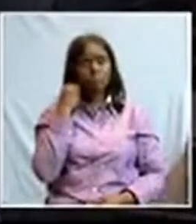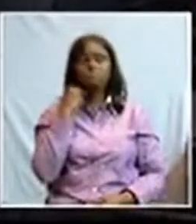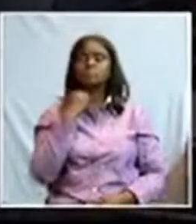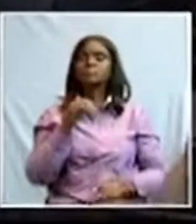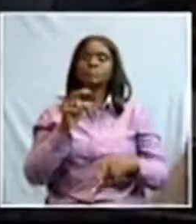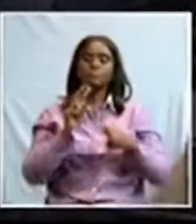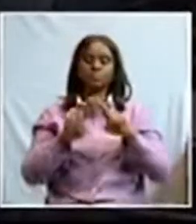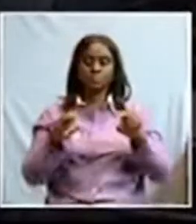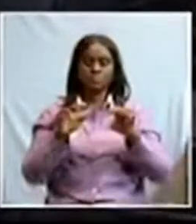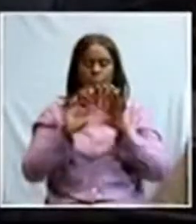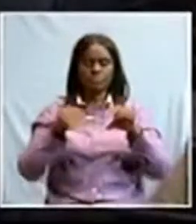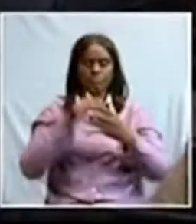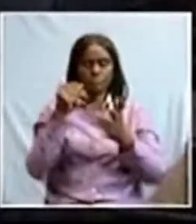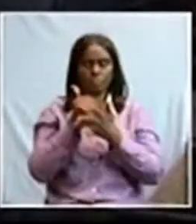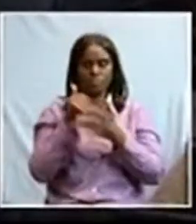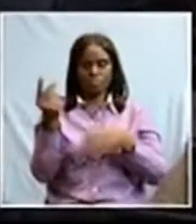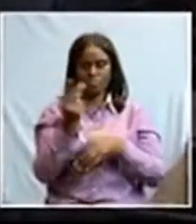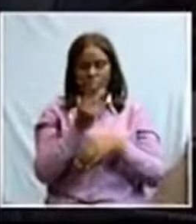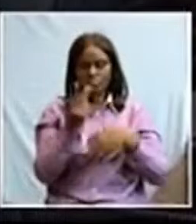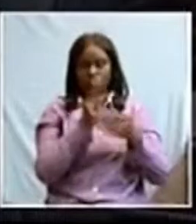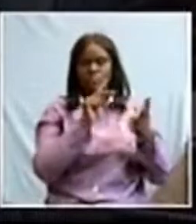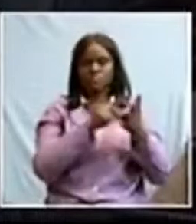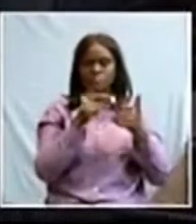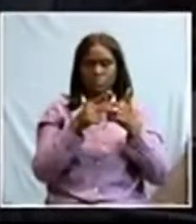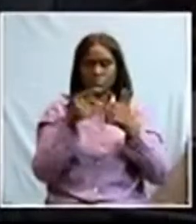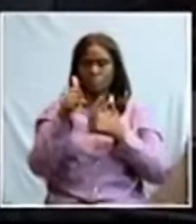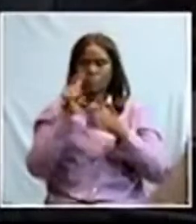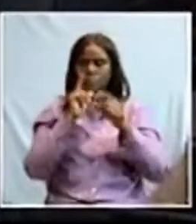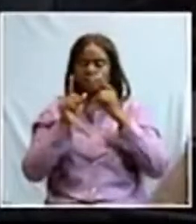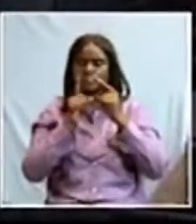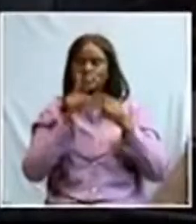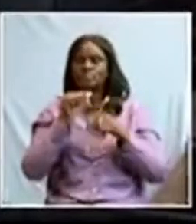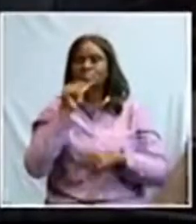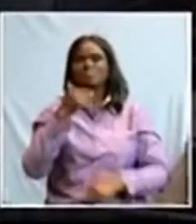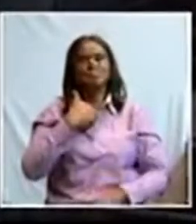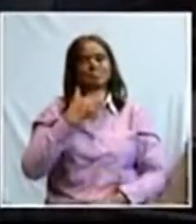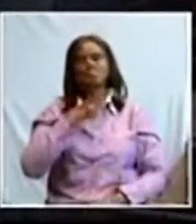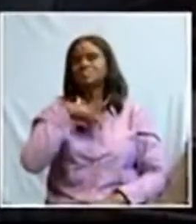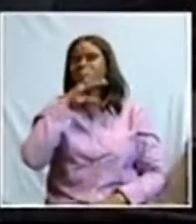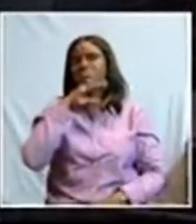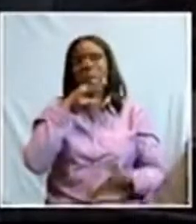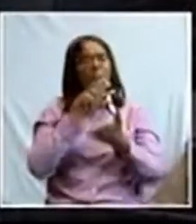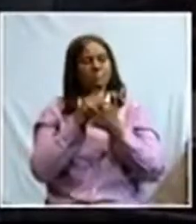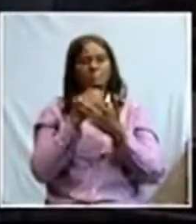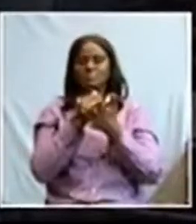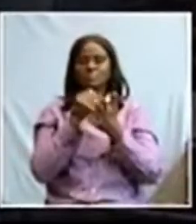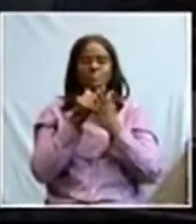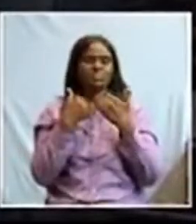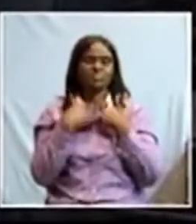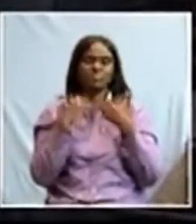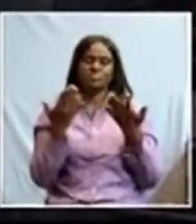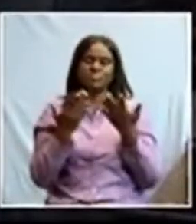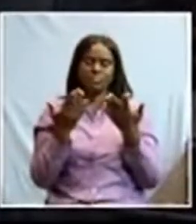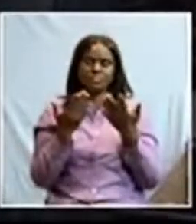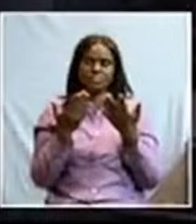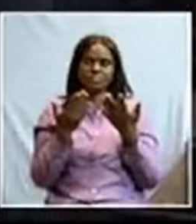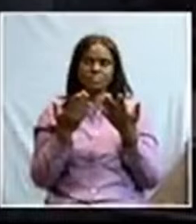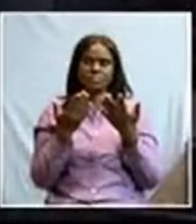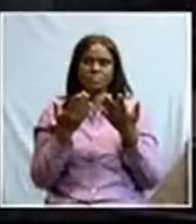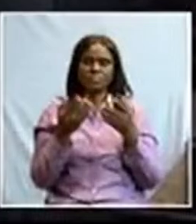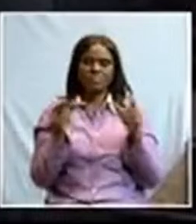Chair, in all the two occasions, they are saying insufficient funds. As